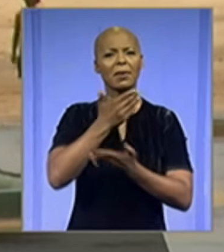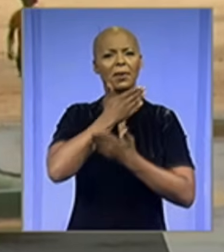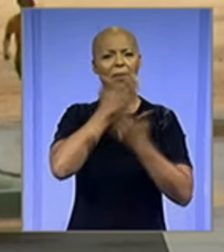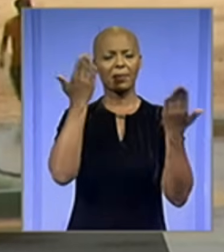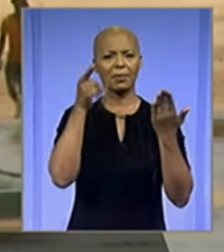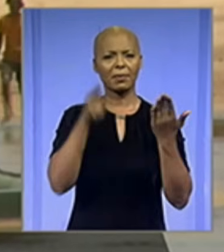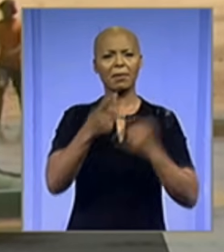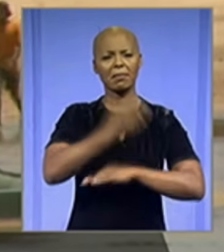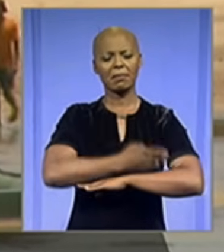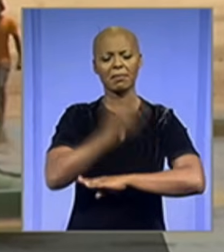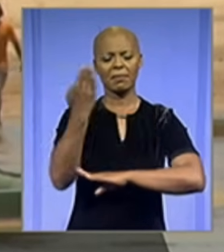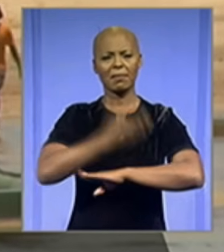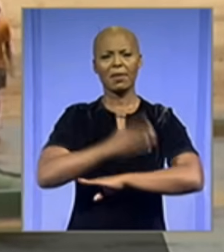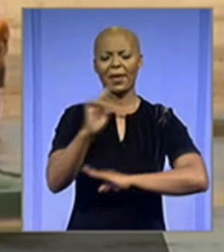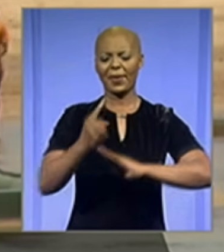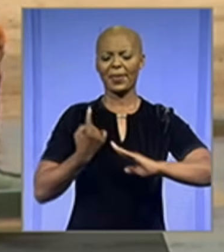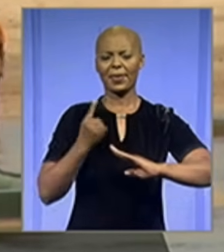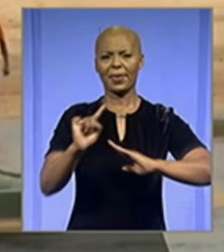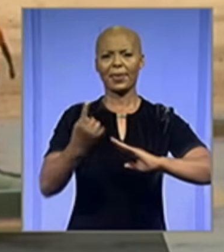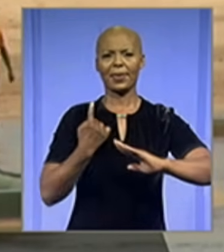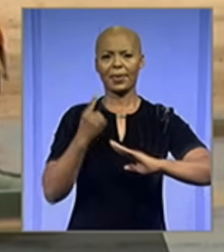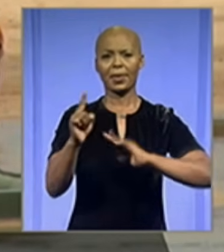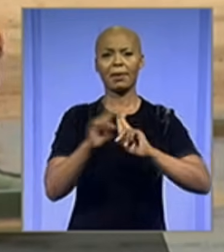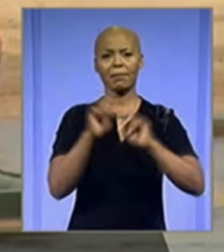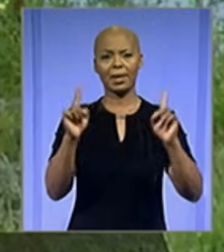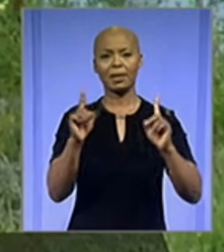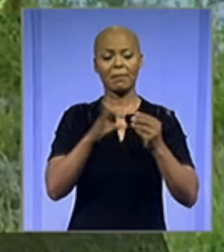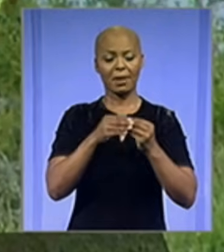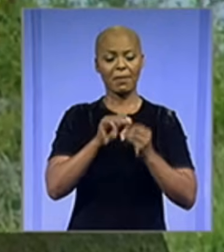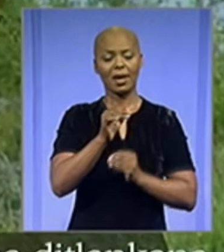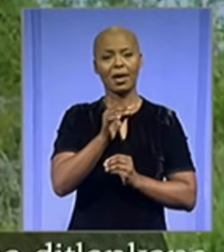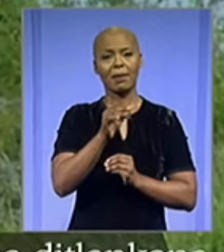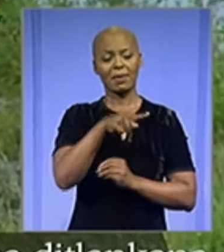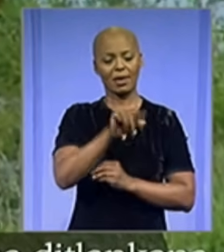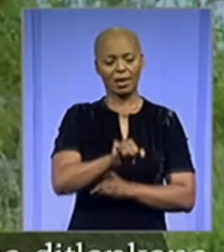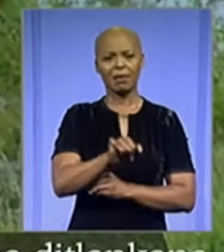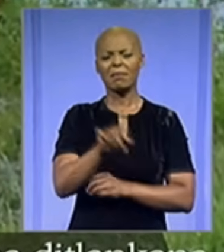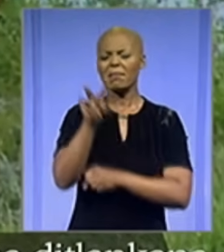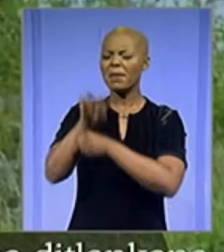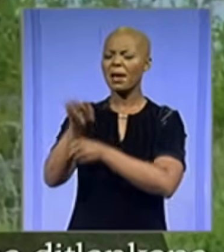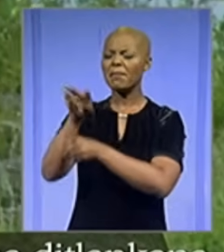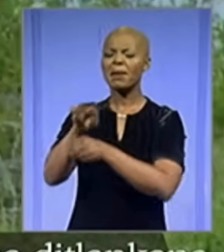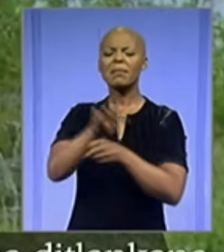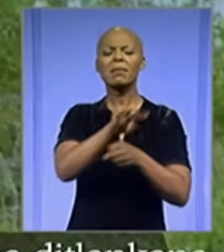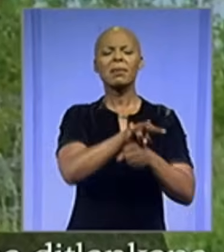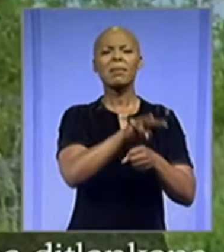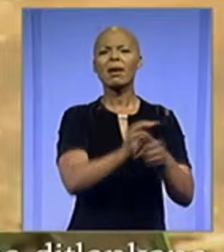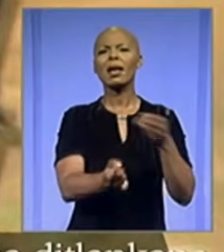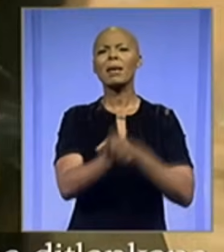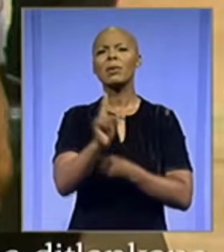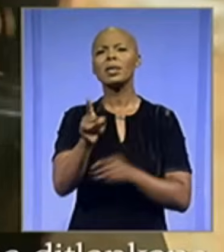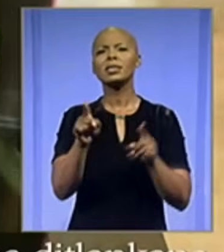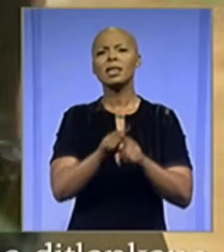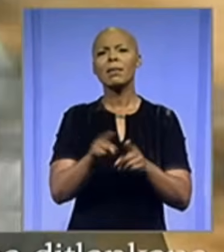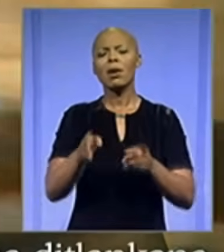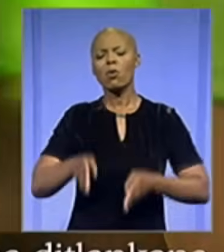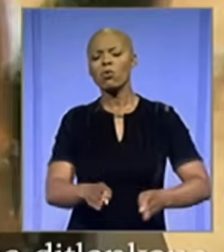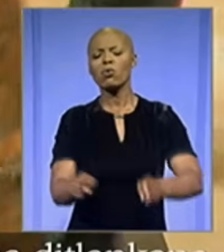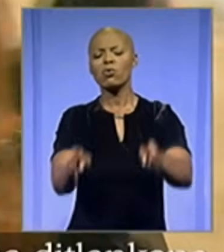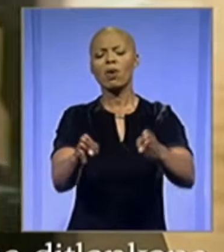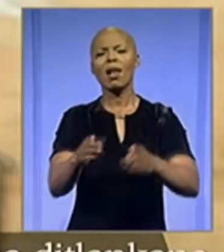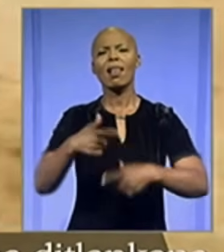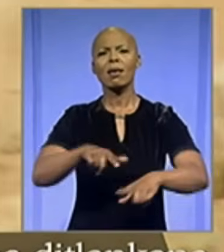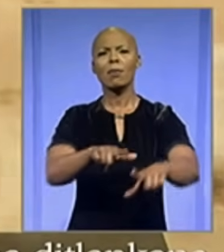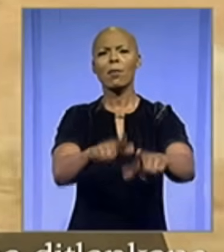le baeteledipele ba one ba ne ba disa molelwane gape le lefelo la molelwane gaufi le noka ya Limpopo. Bangwe ba bone ba ne